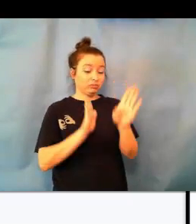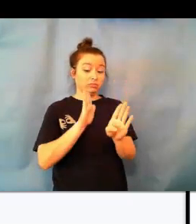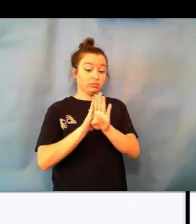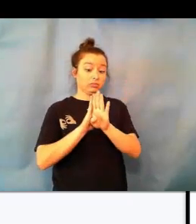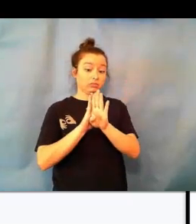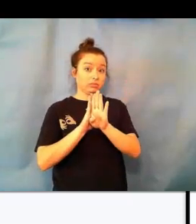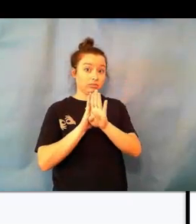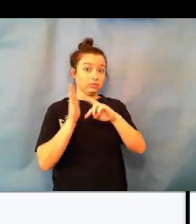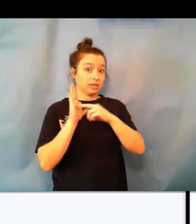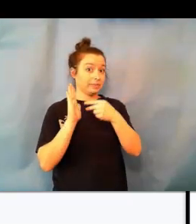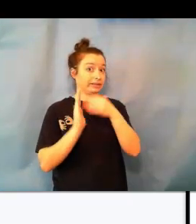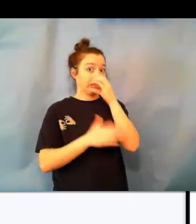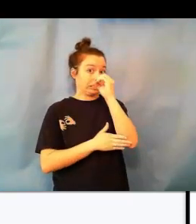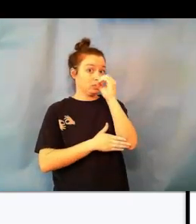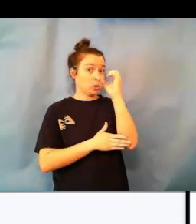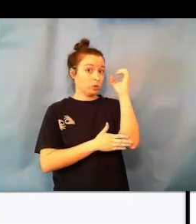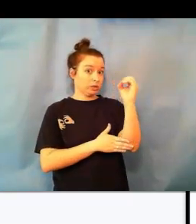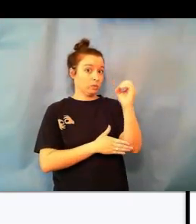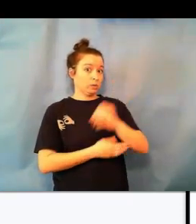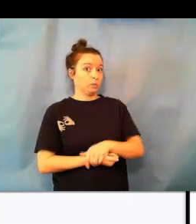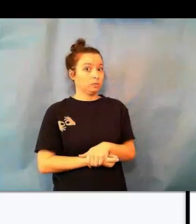12, it starts over.